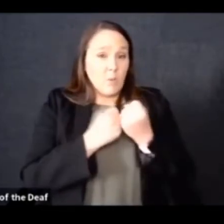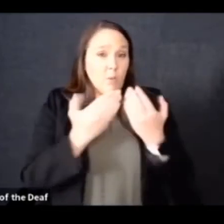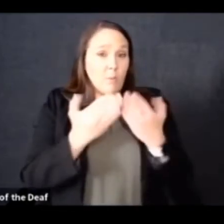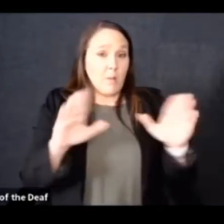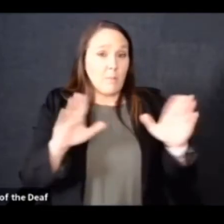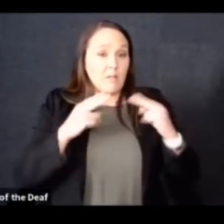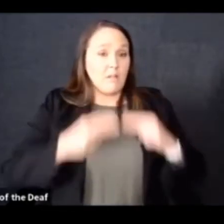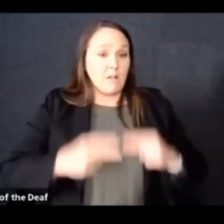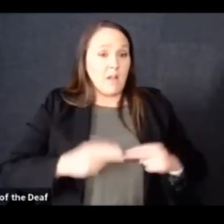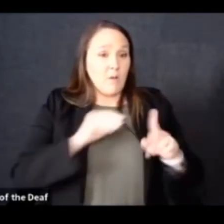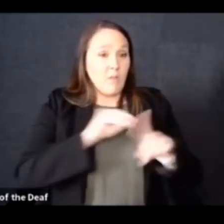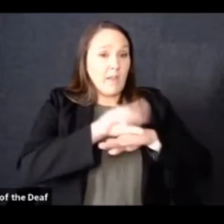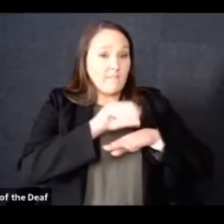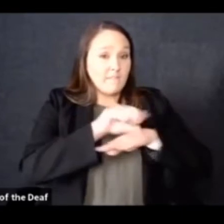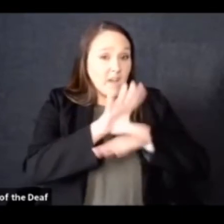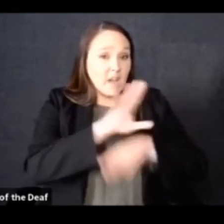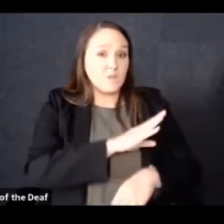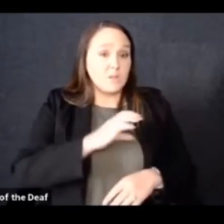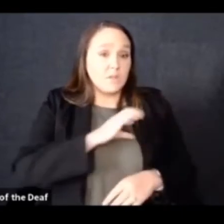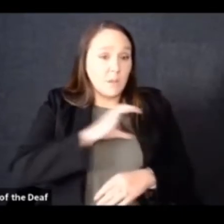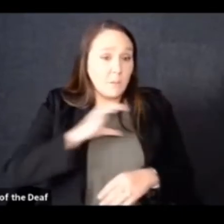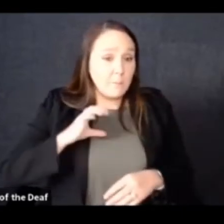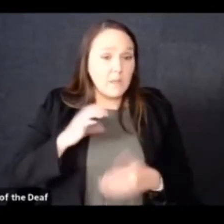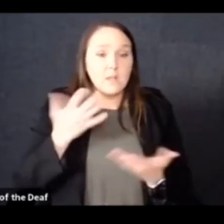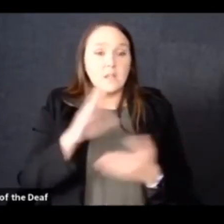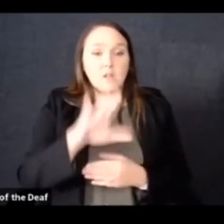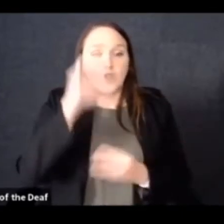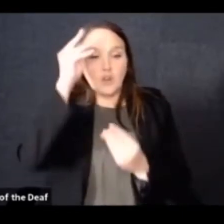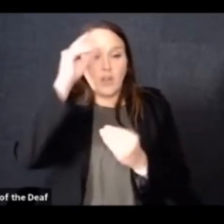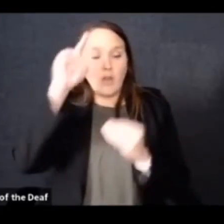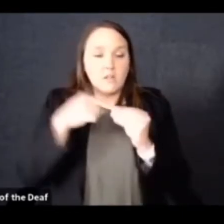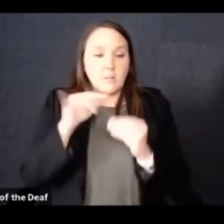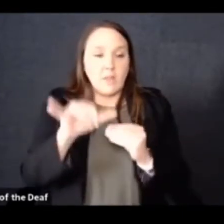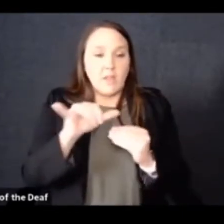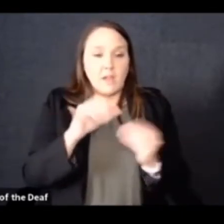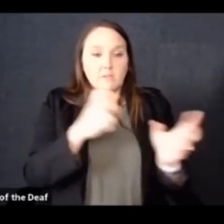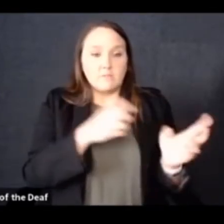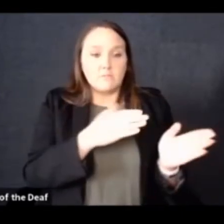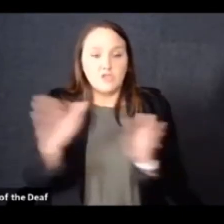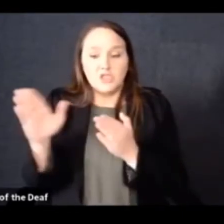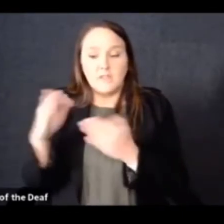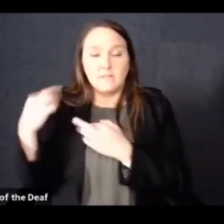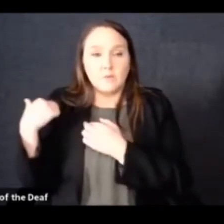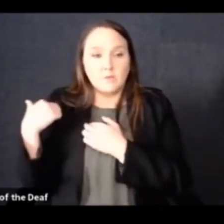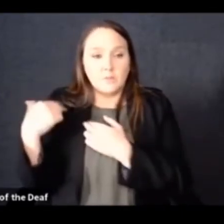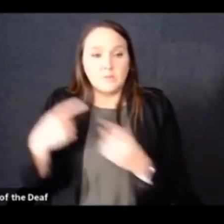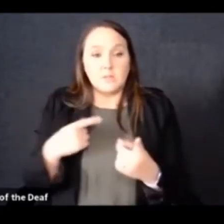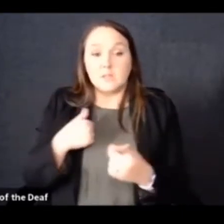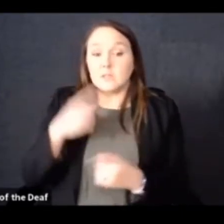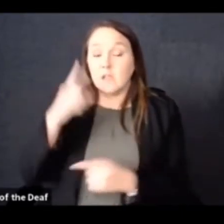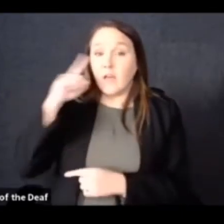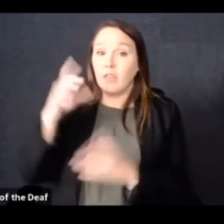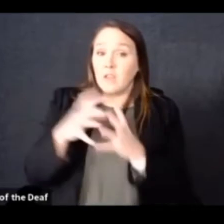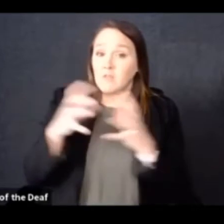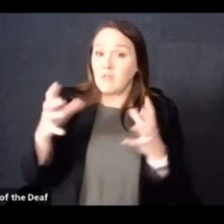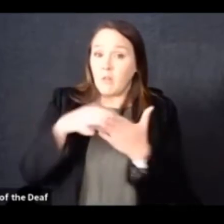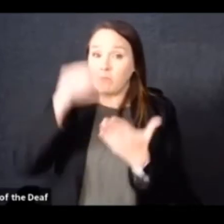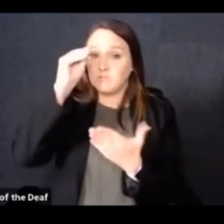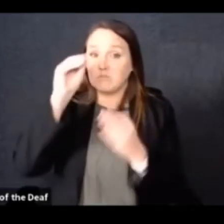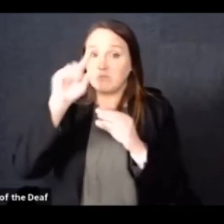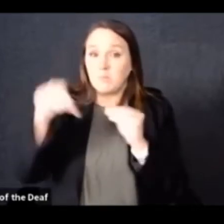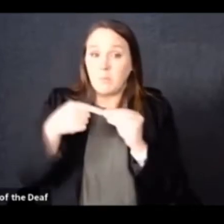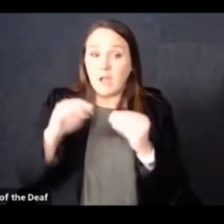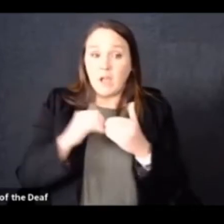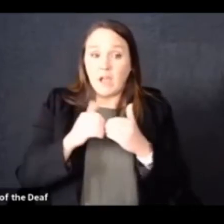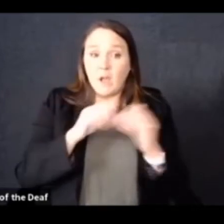Advisory Committee. What are your thoughts on that possible shift in public health responsibilities? I think there's a lot to learn about how this